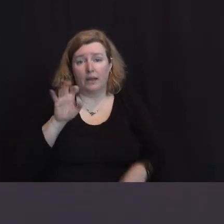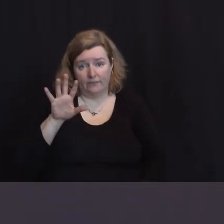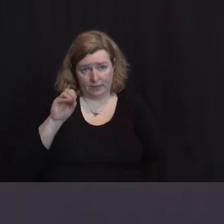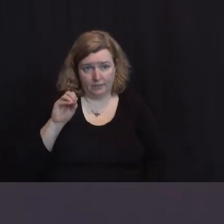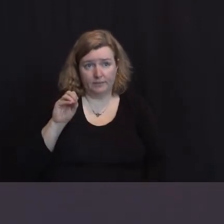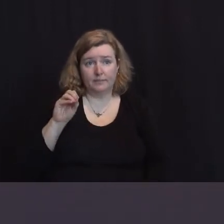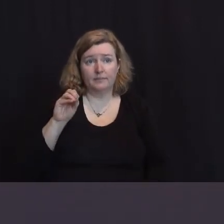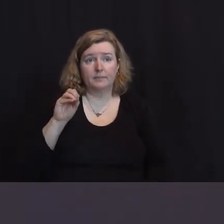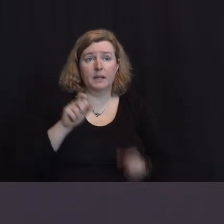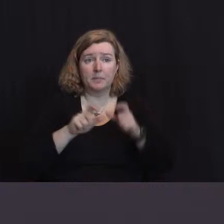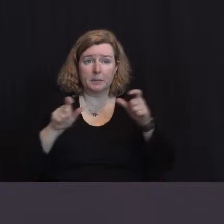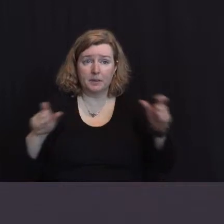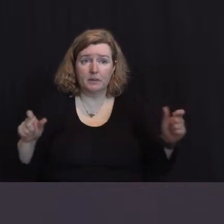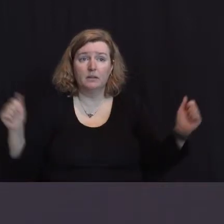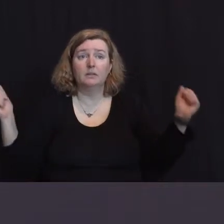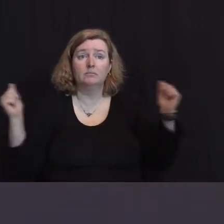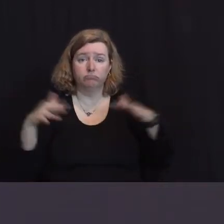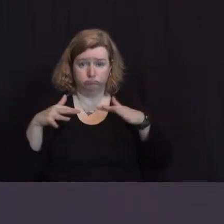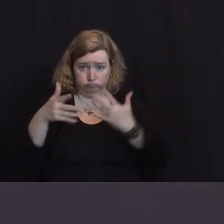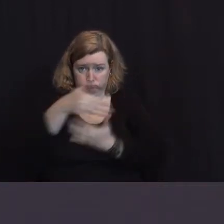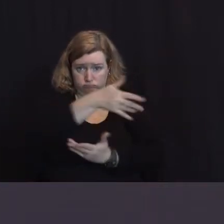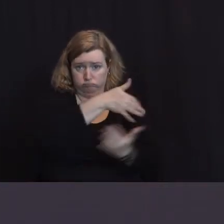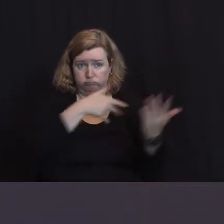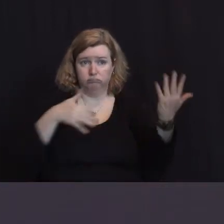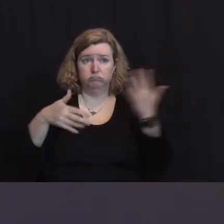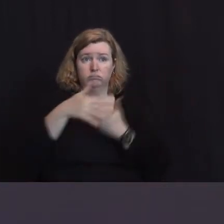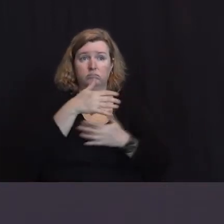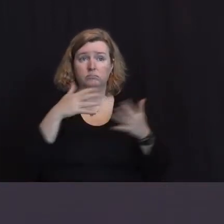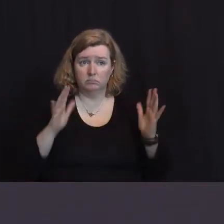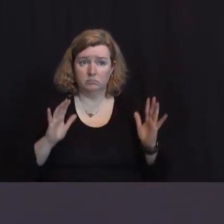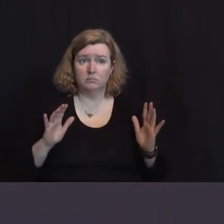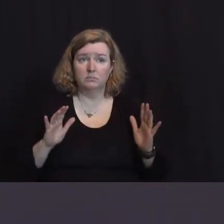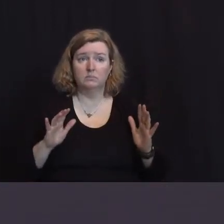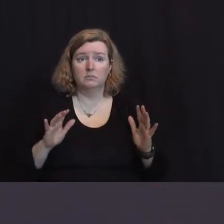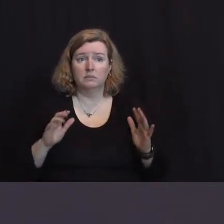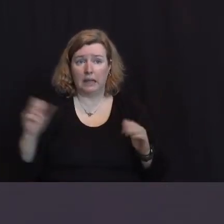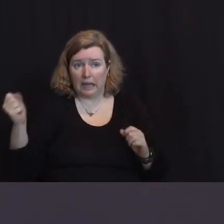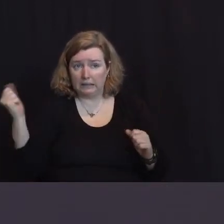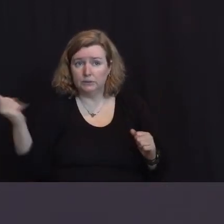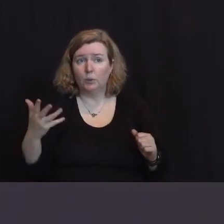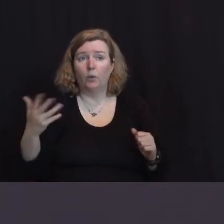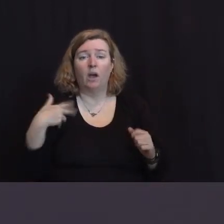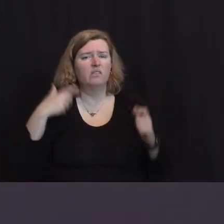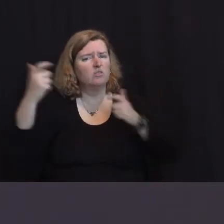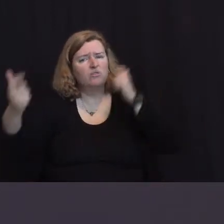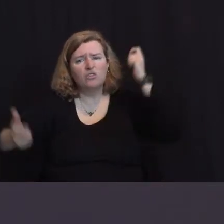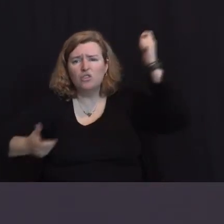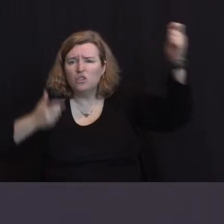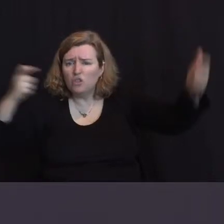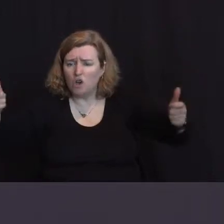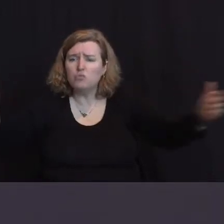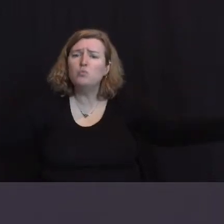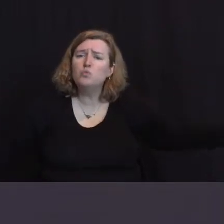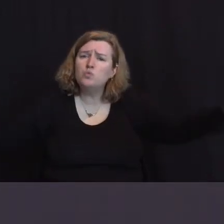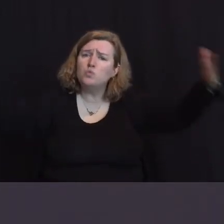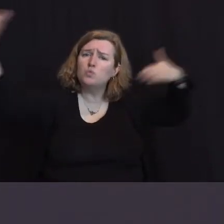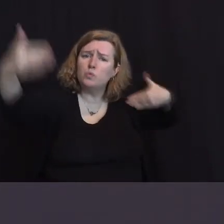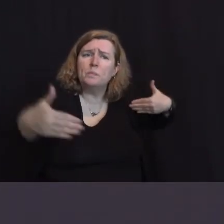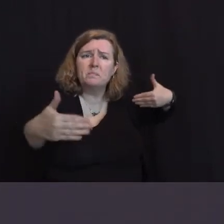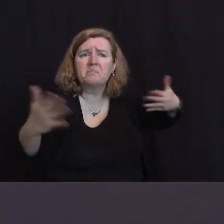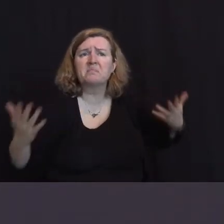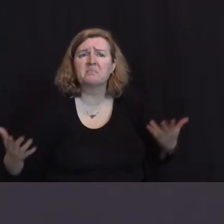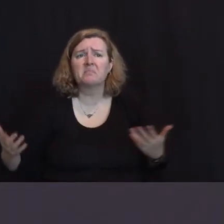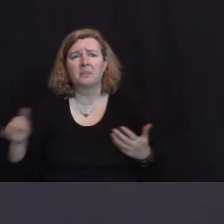City's got some very large rooms, and it also has fixed seating theaters. I know at least 2, Hard Rock,